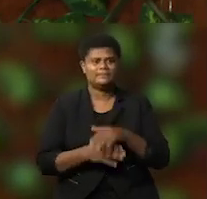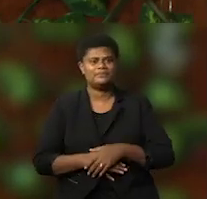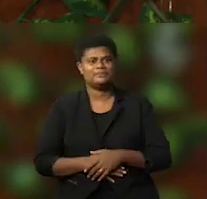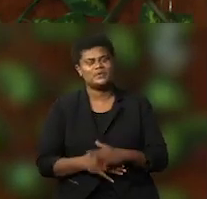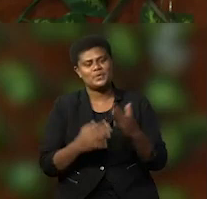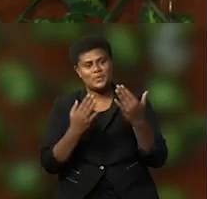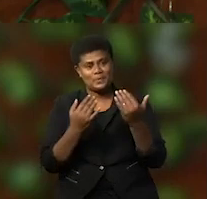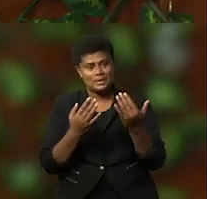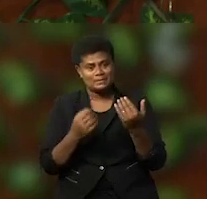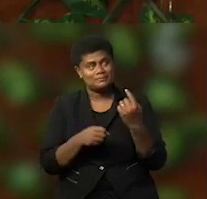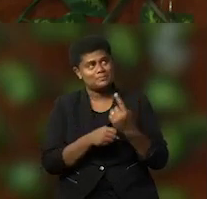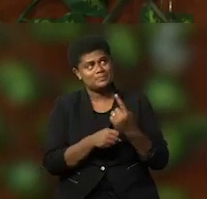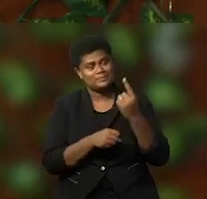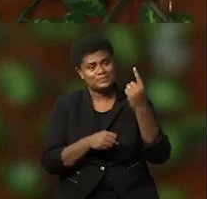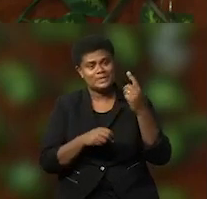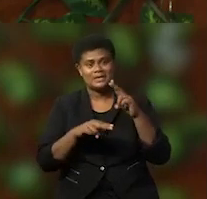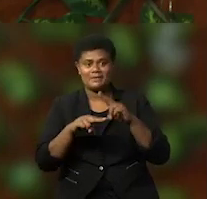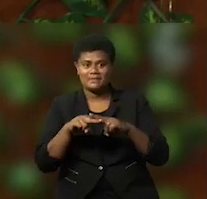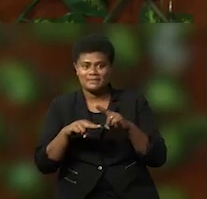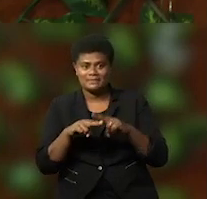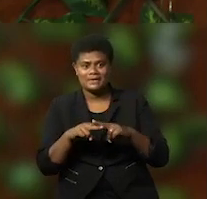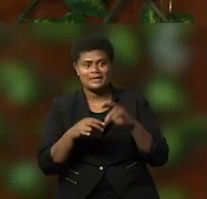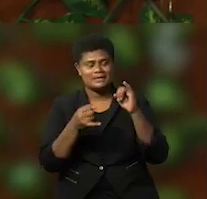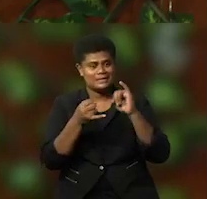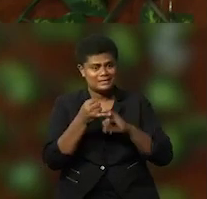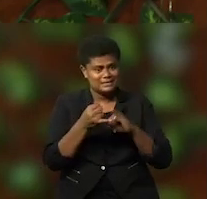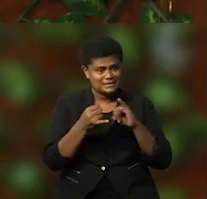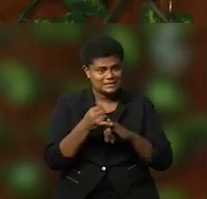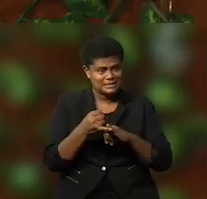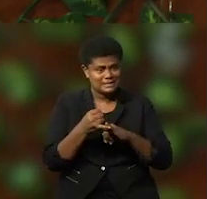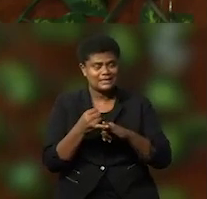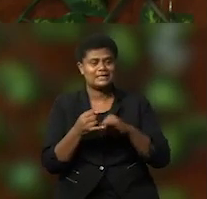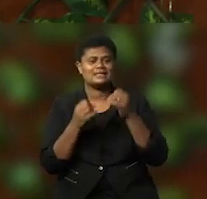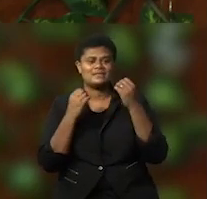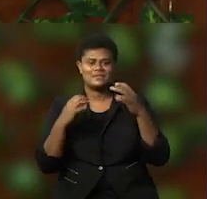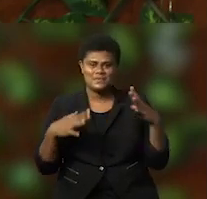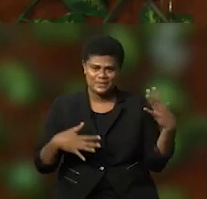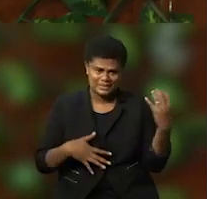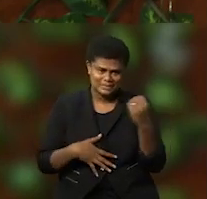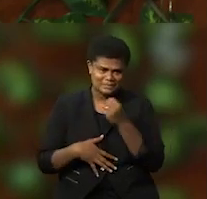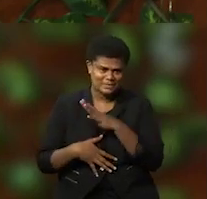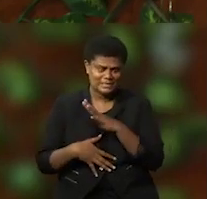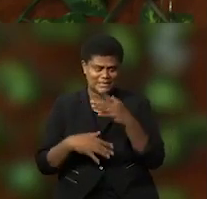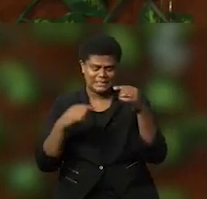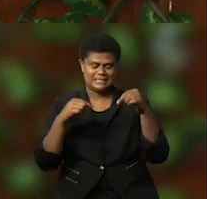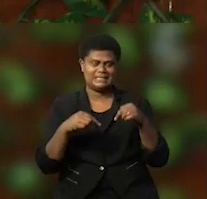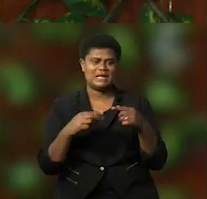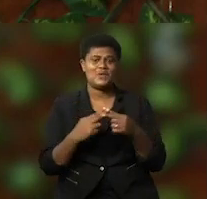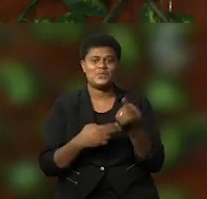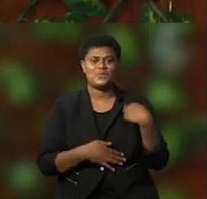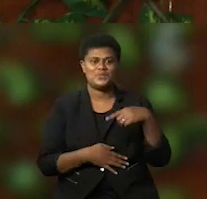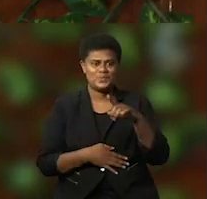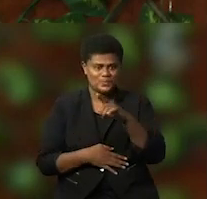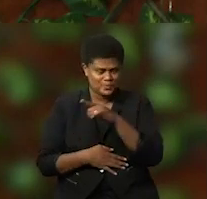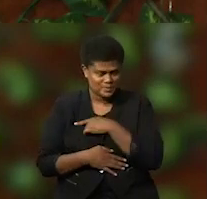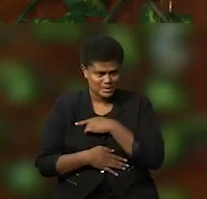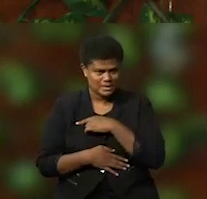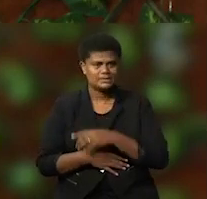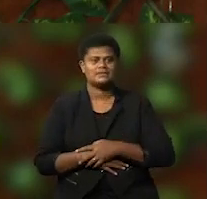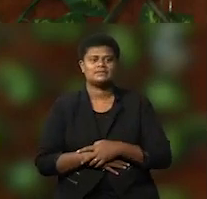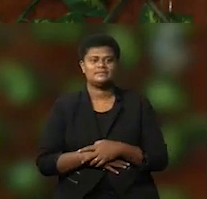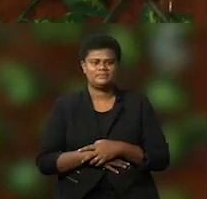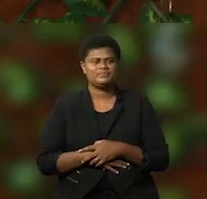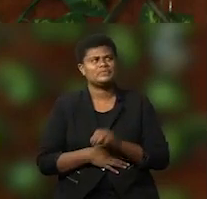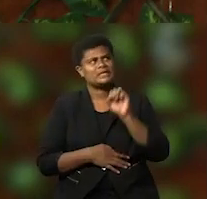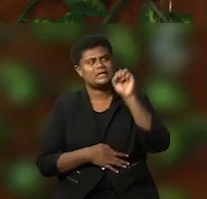the presence of the Godhead, God the Father, Son, and the Holy Spirit, and unseen angels of heaven and the heavenly hosts who are amongst us as we speak. Now, as it is written, for